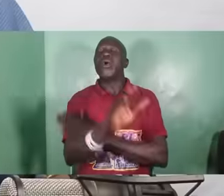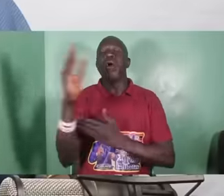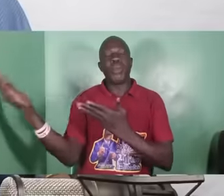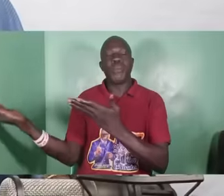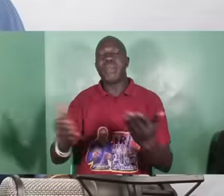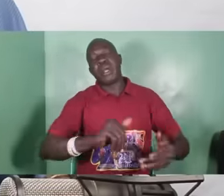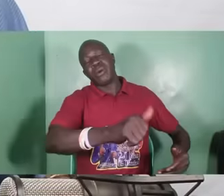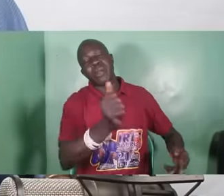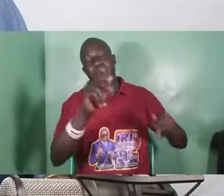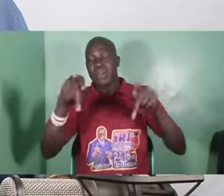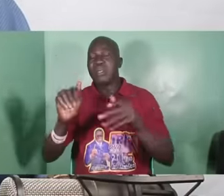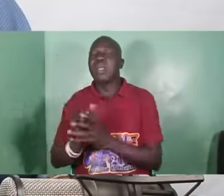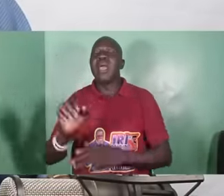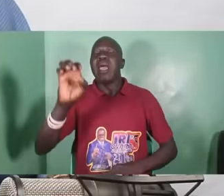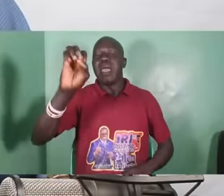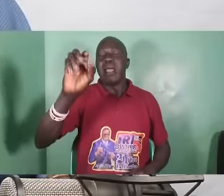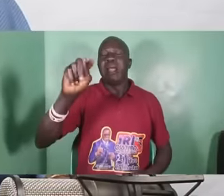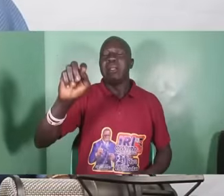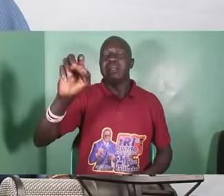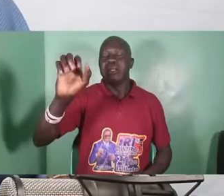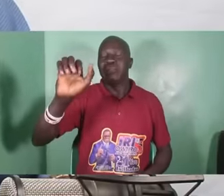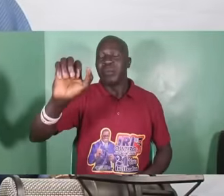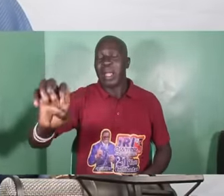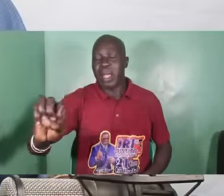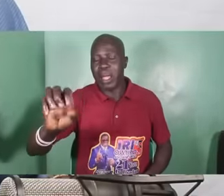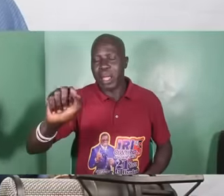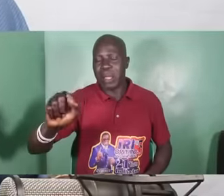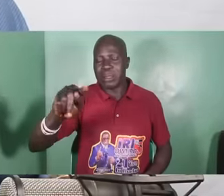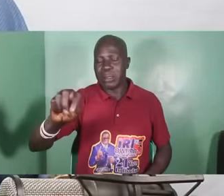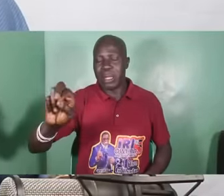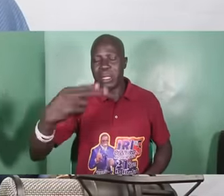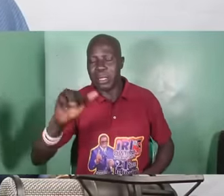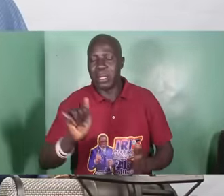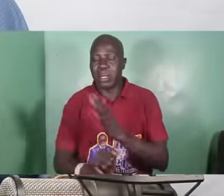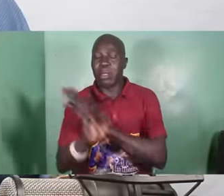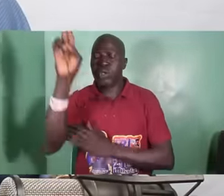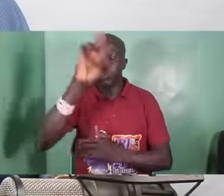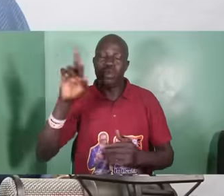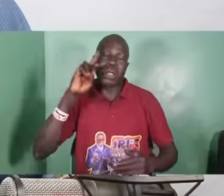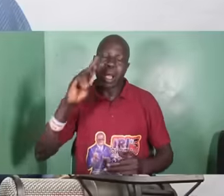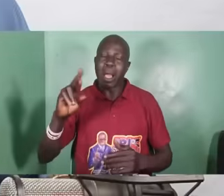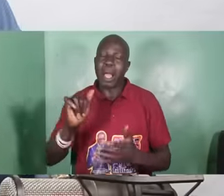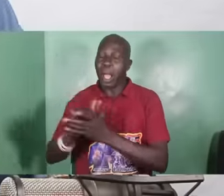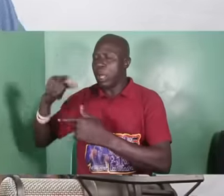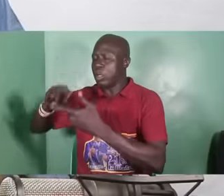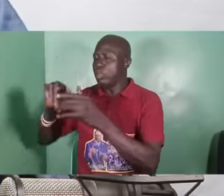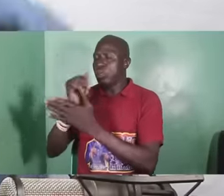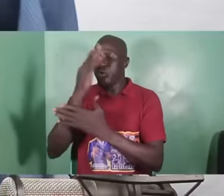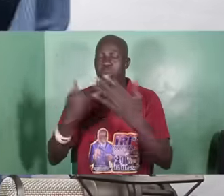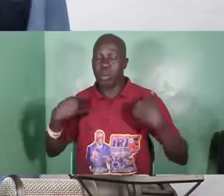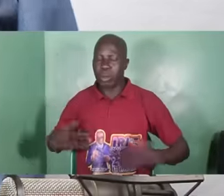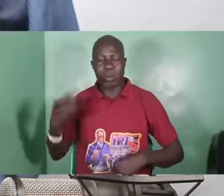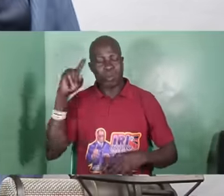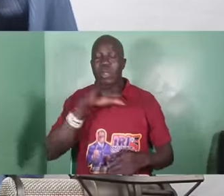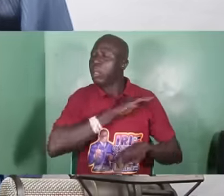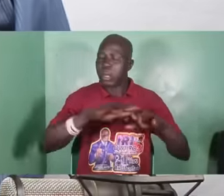dide. God raised men. Esteri. Esther. Olorun lo. God use her. Bene. Yes. Eniyan kan Olorun ma lo fun. God will use somebody for you. Eniyan